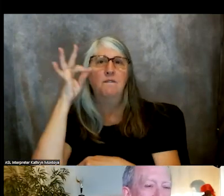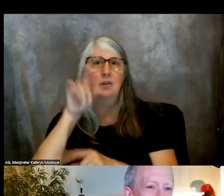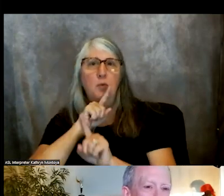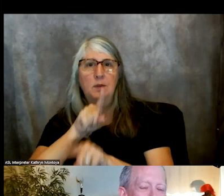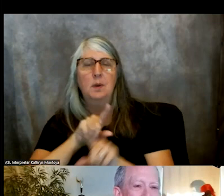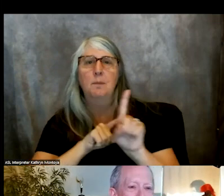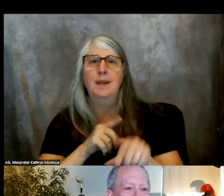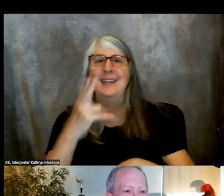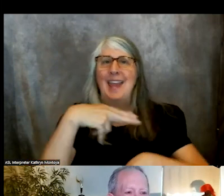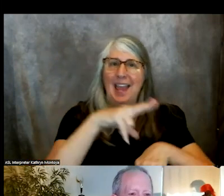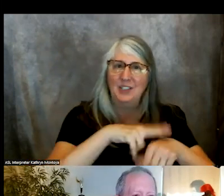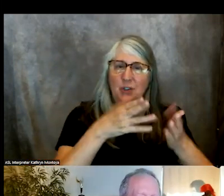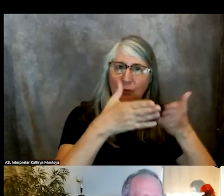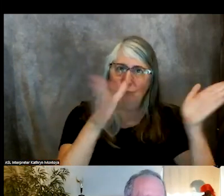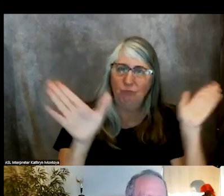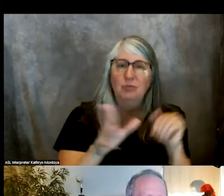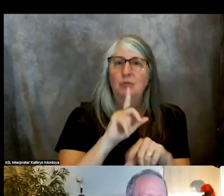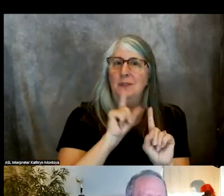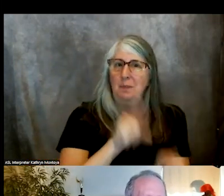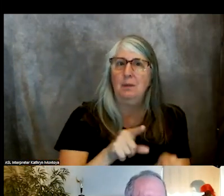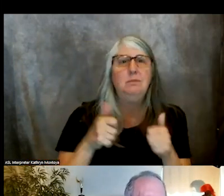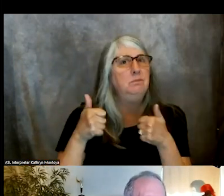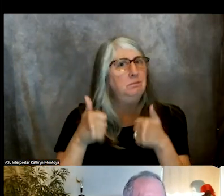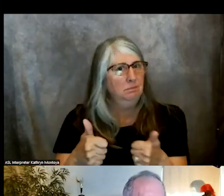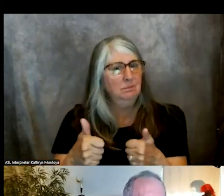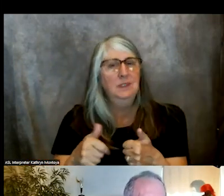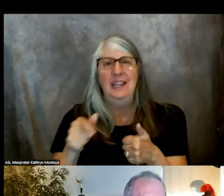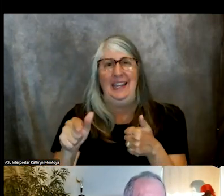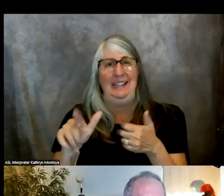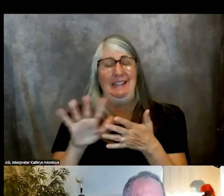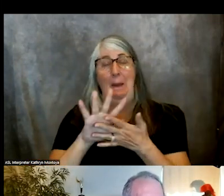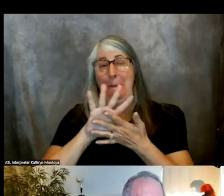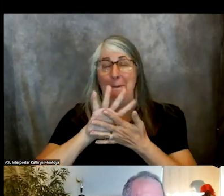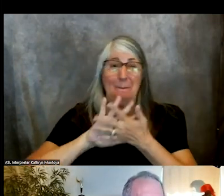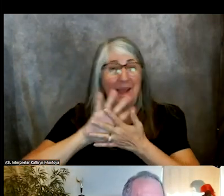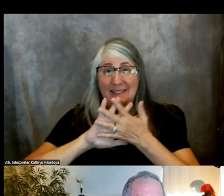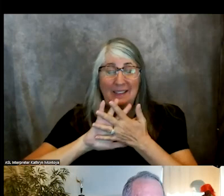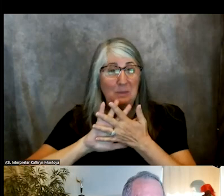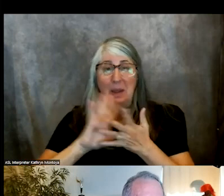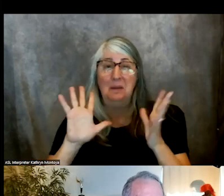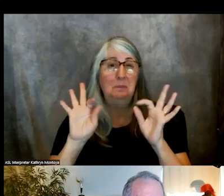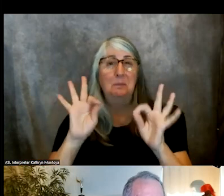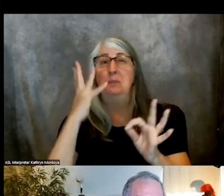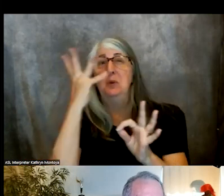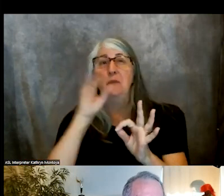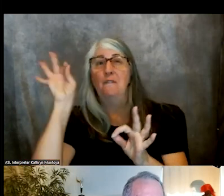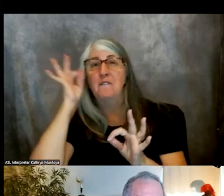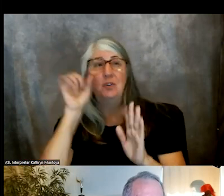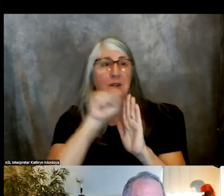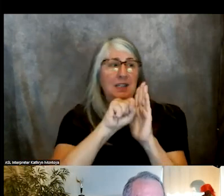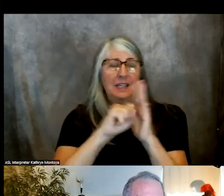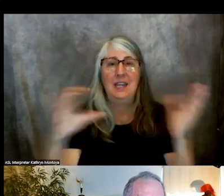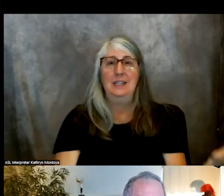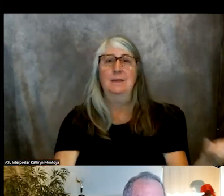a national response. This messy but beautiful marriage between federal and states that